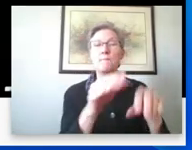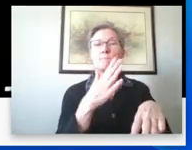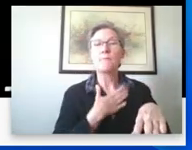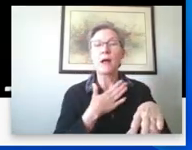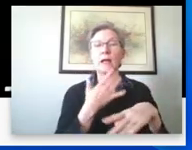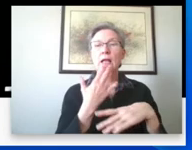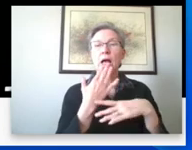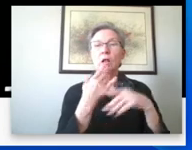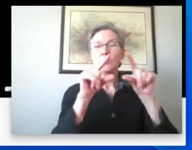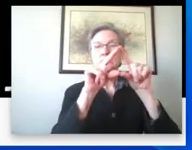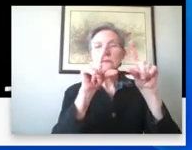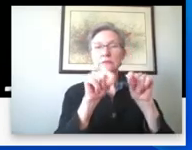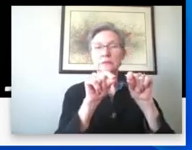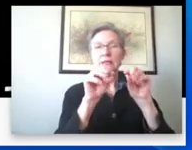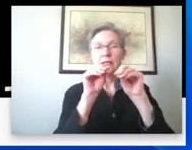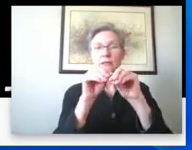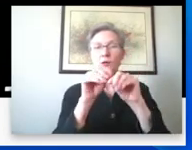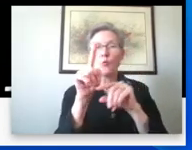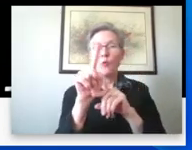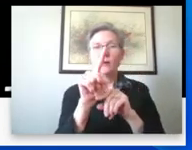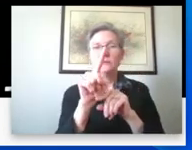in. 1,